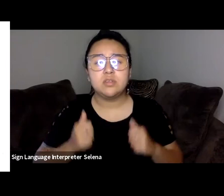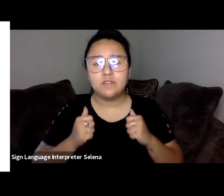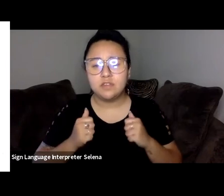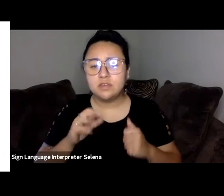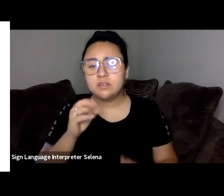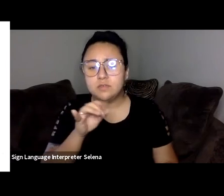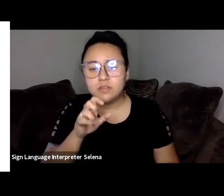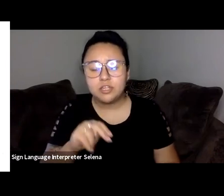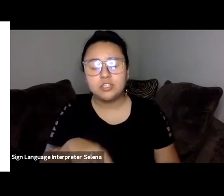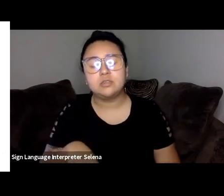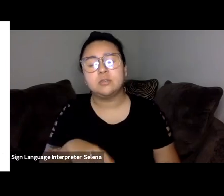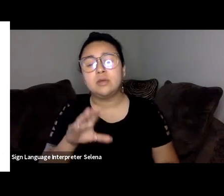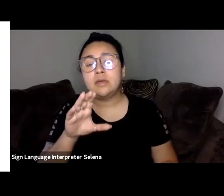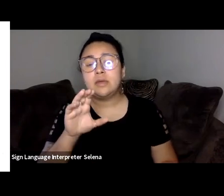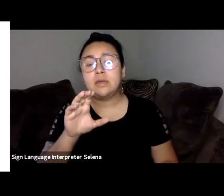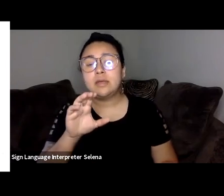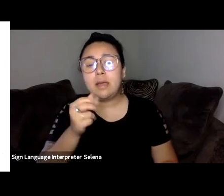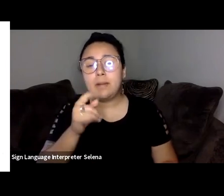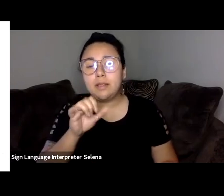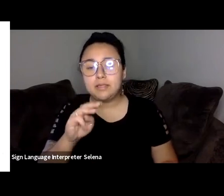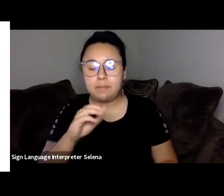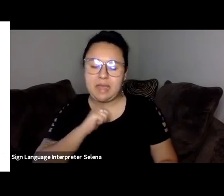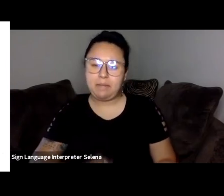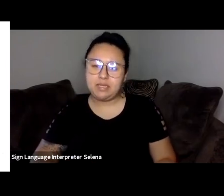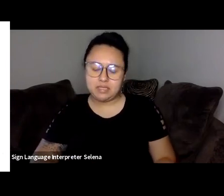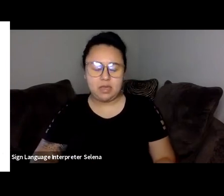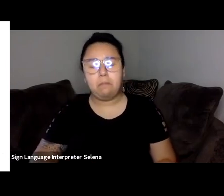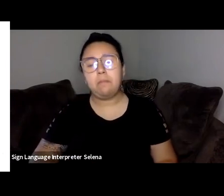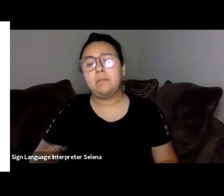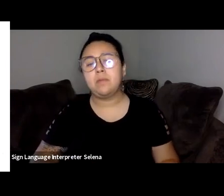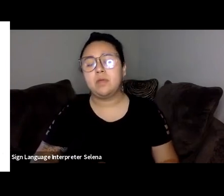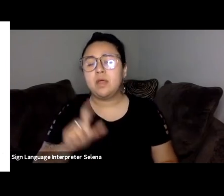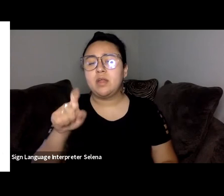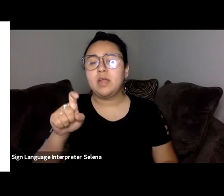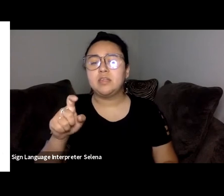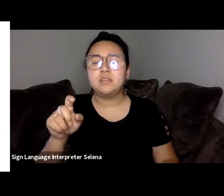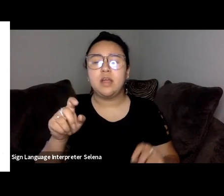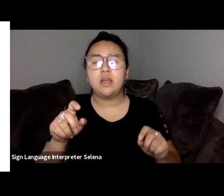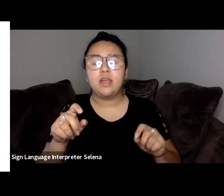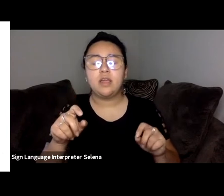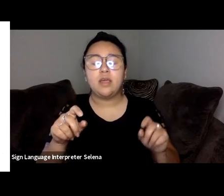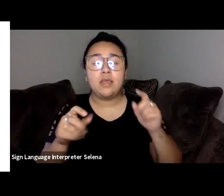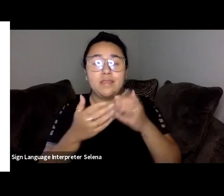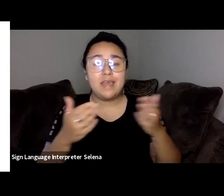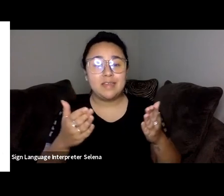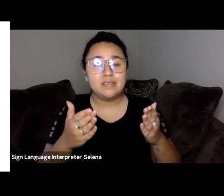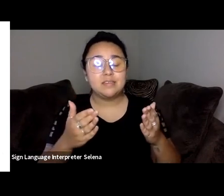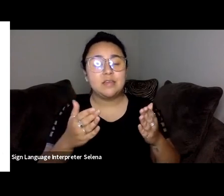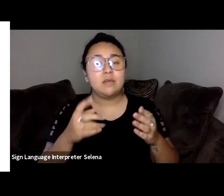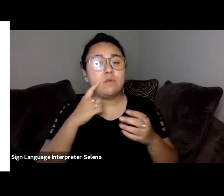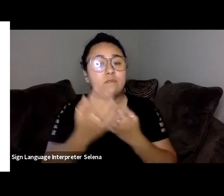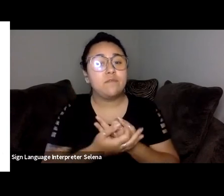of the negative freedoms that are supposedly guaranteed to people in the United States on behalf of civil